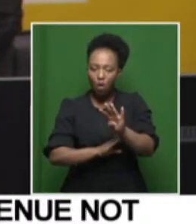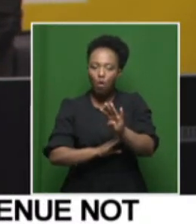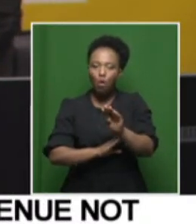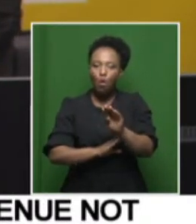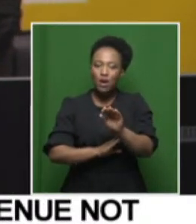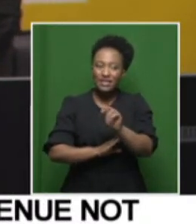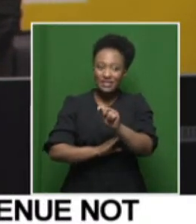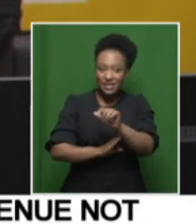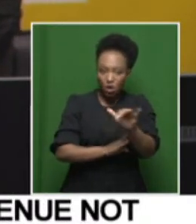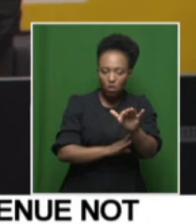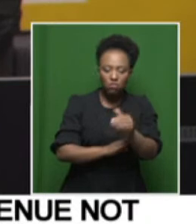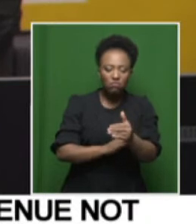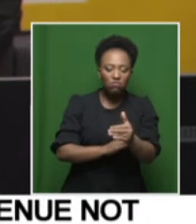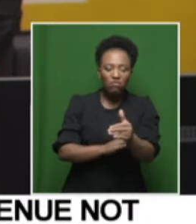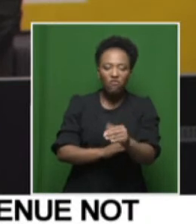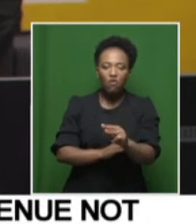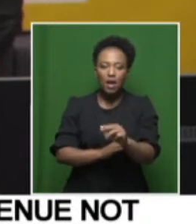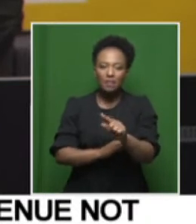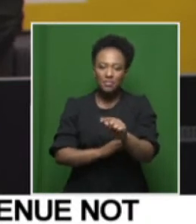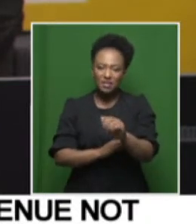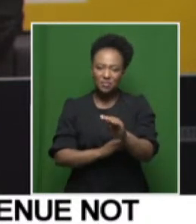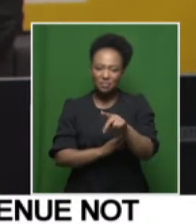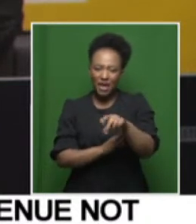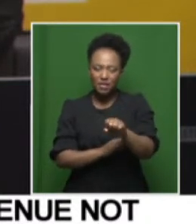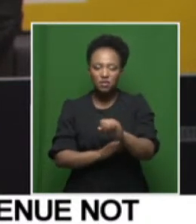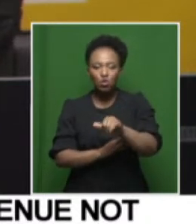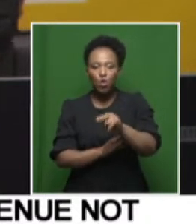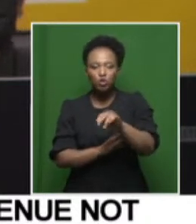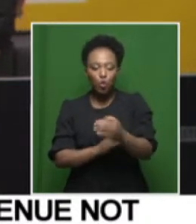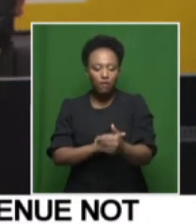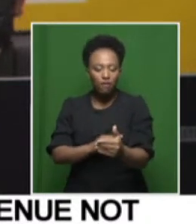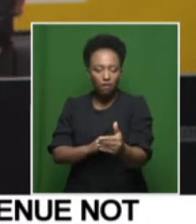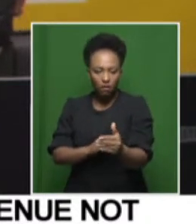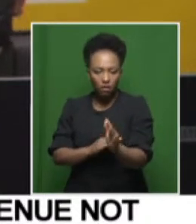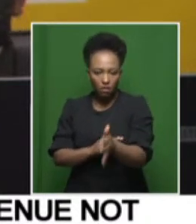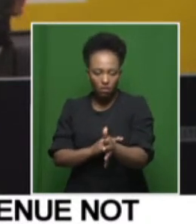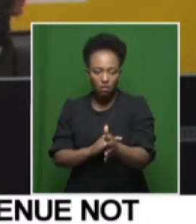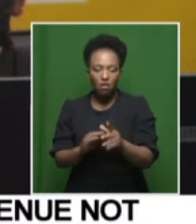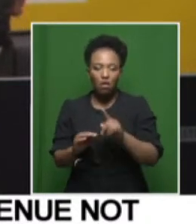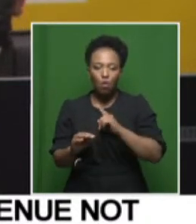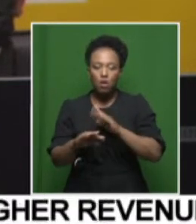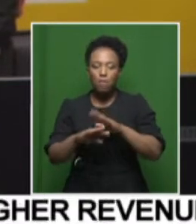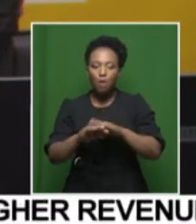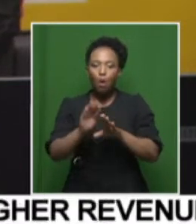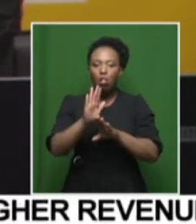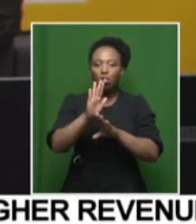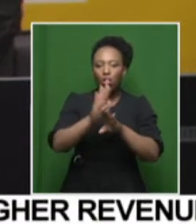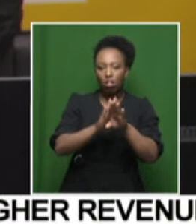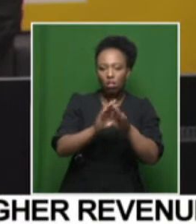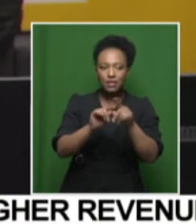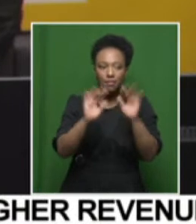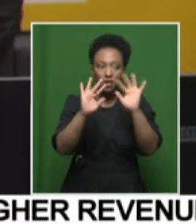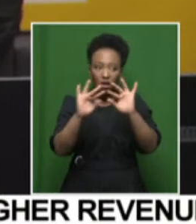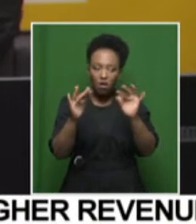term. This huge sum is owed to lenders domestically and around the world.